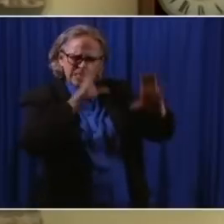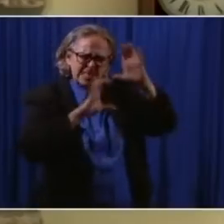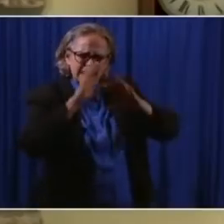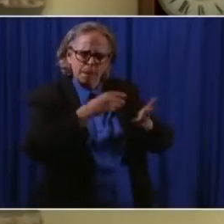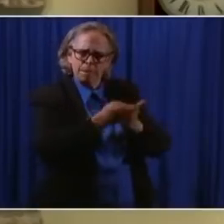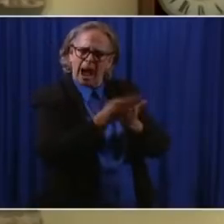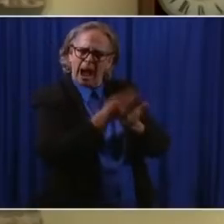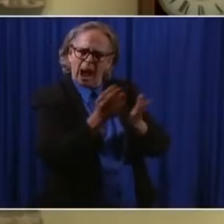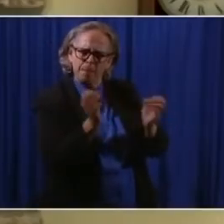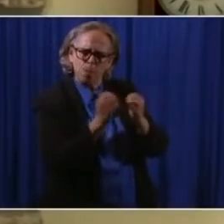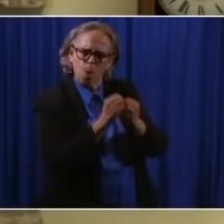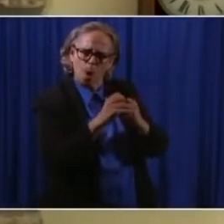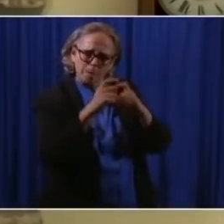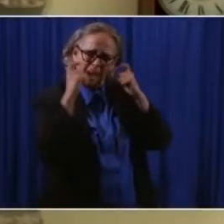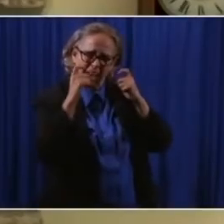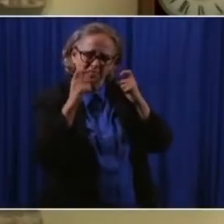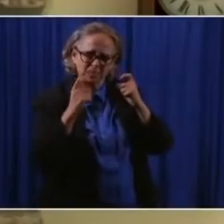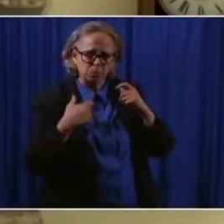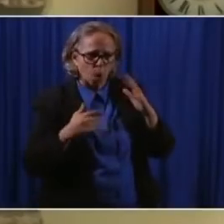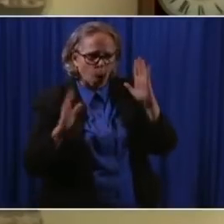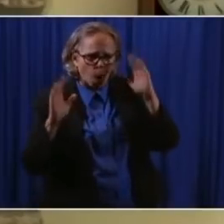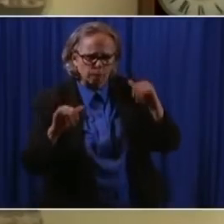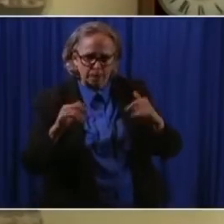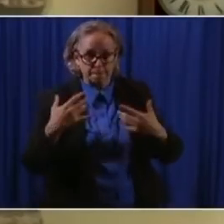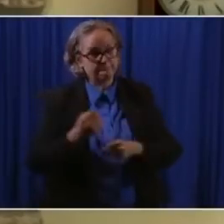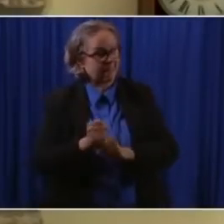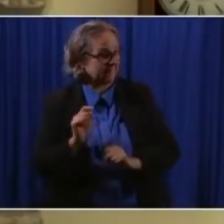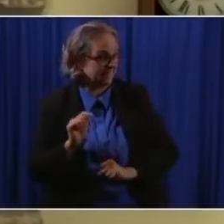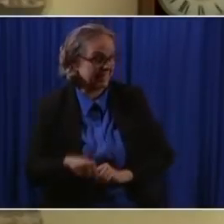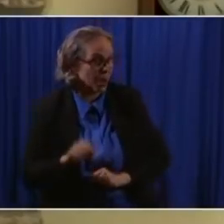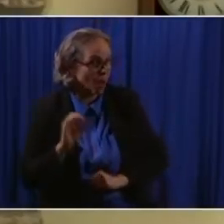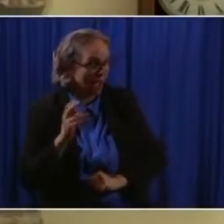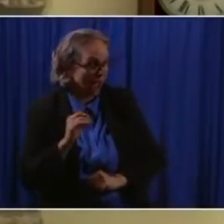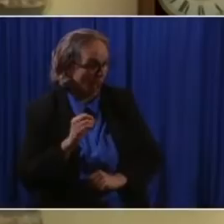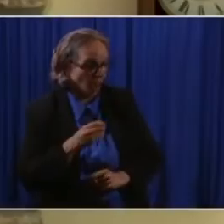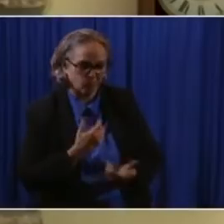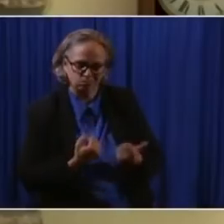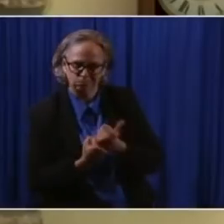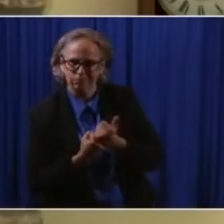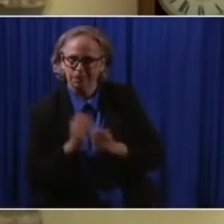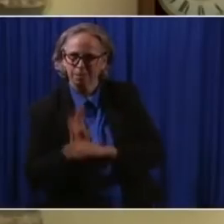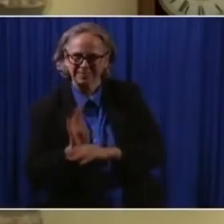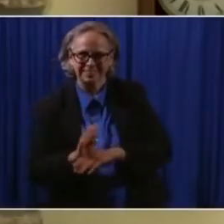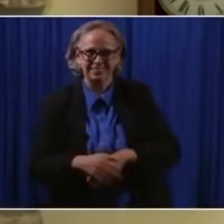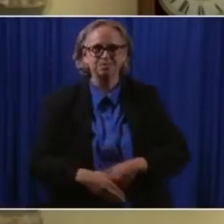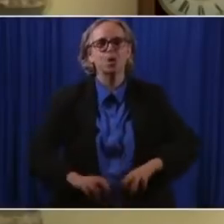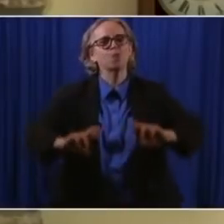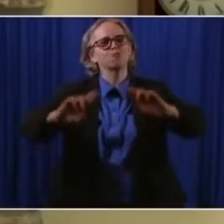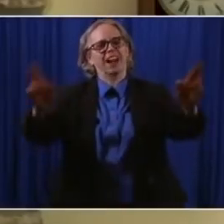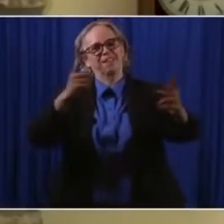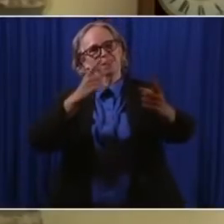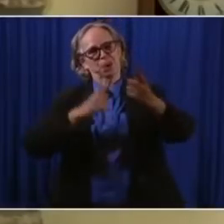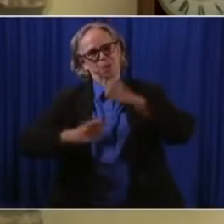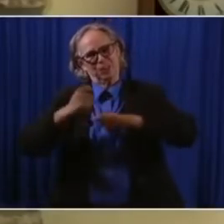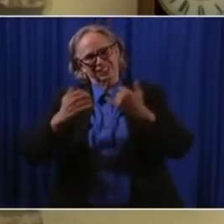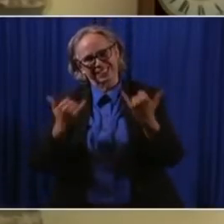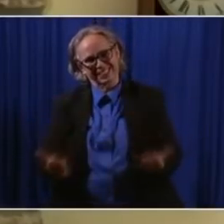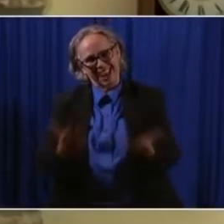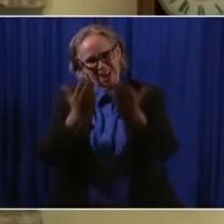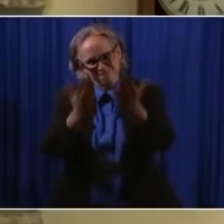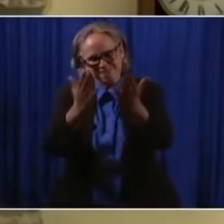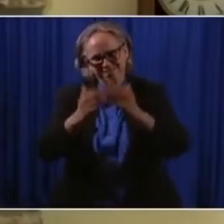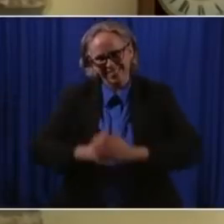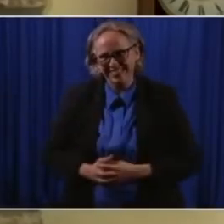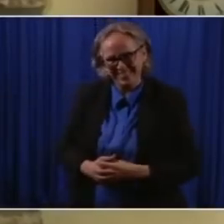possible. So we're now ready for questions. Governor, your first question today is from Max Philby at the Columbus Dispatch.